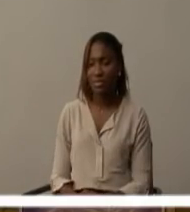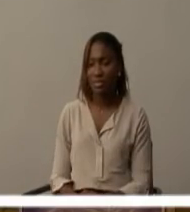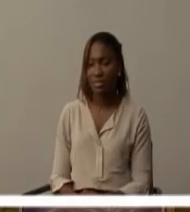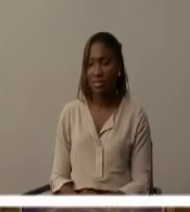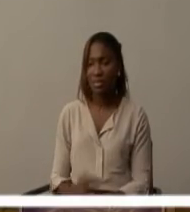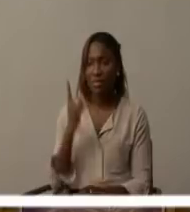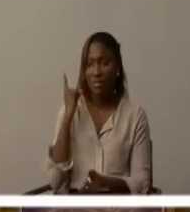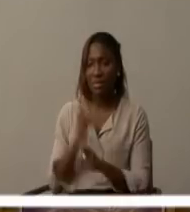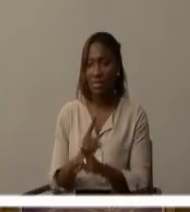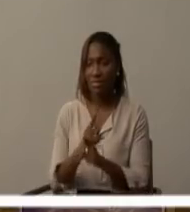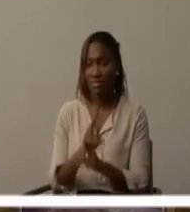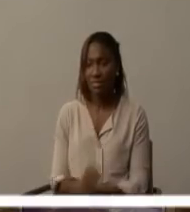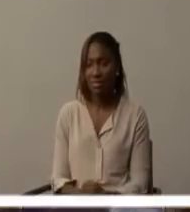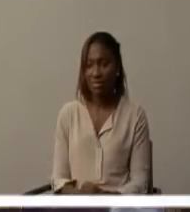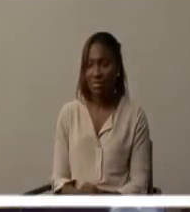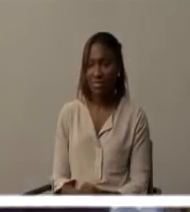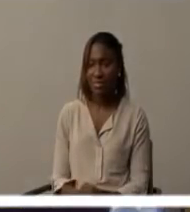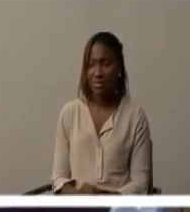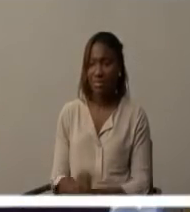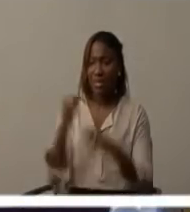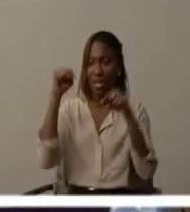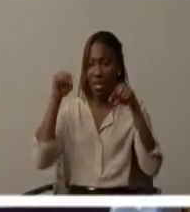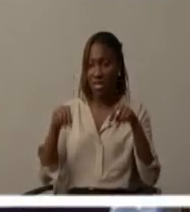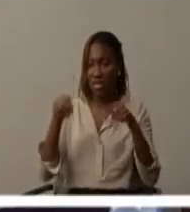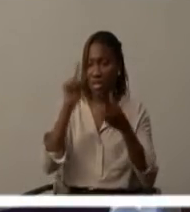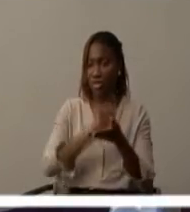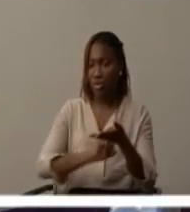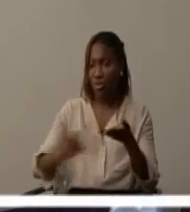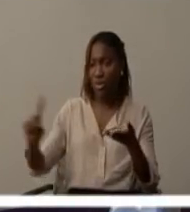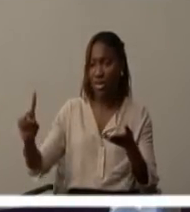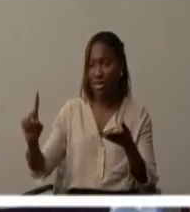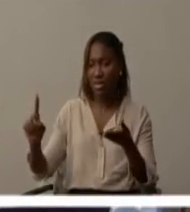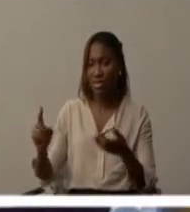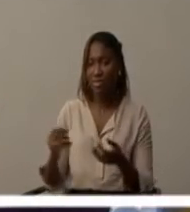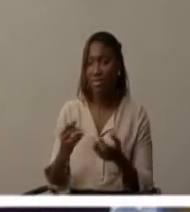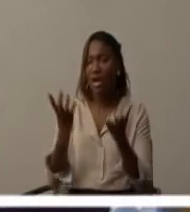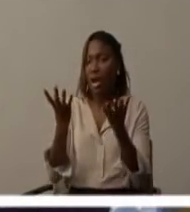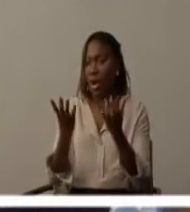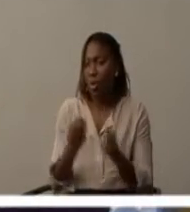Amen. This week, I want you to do something.